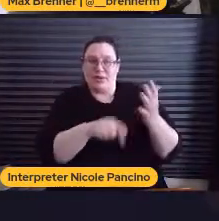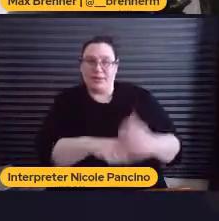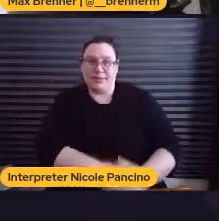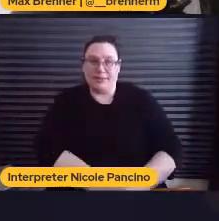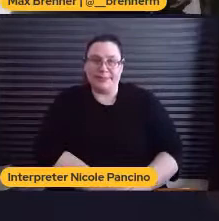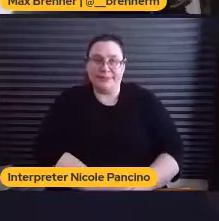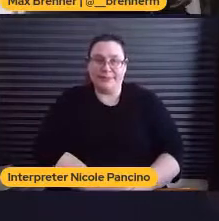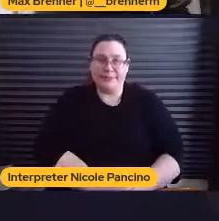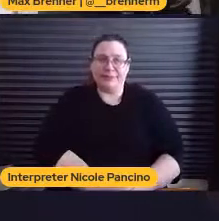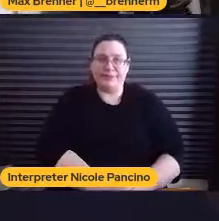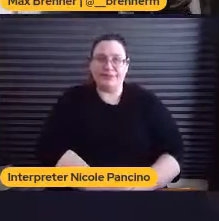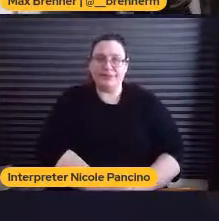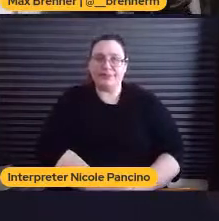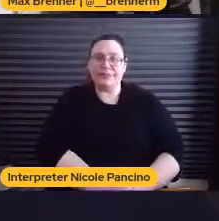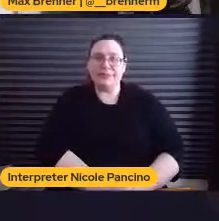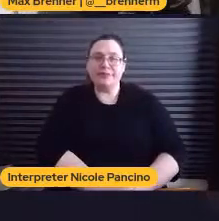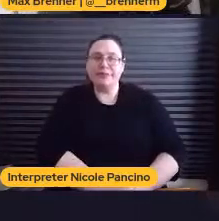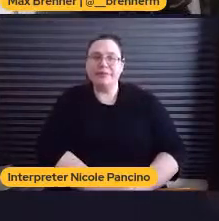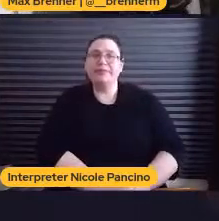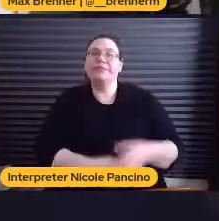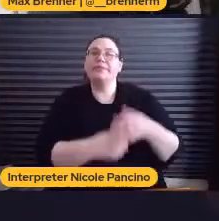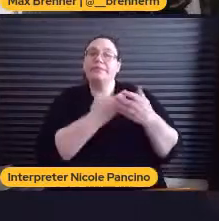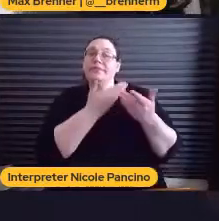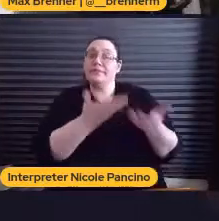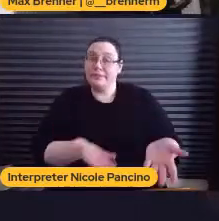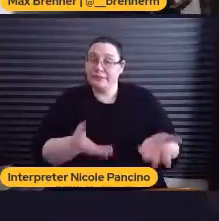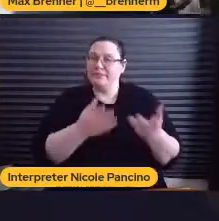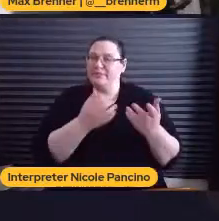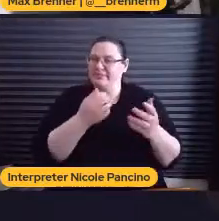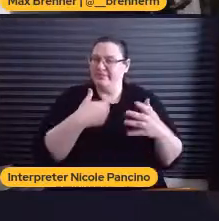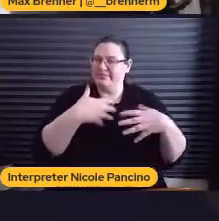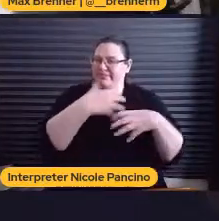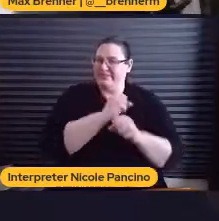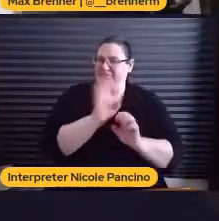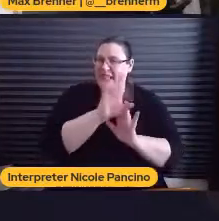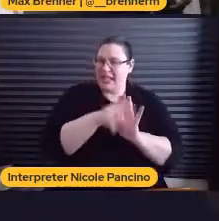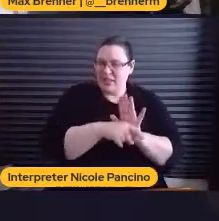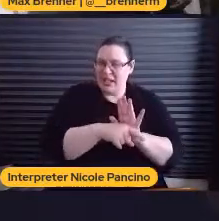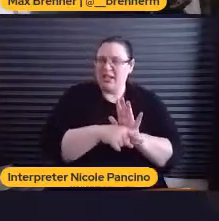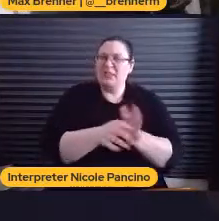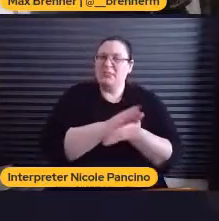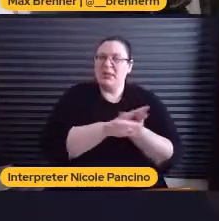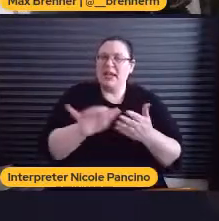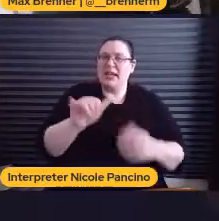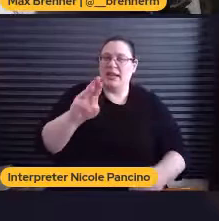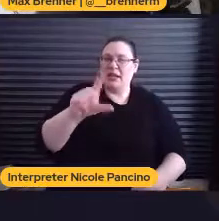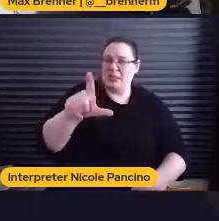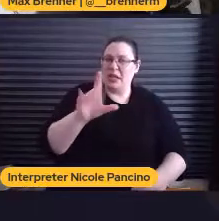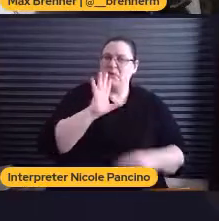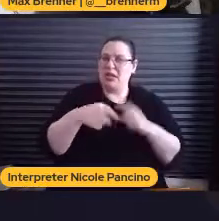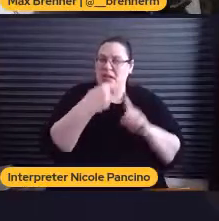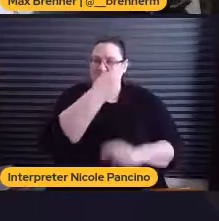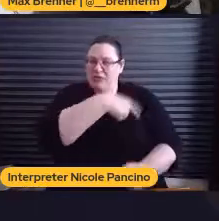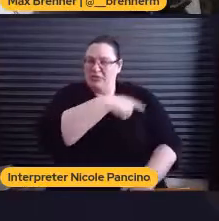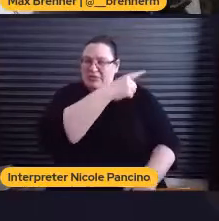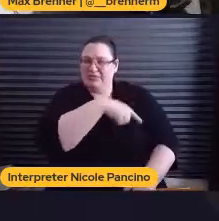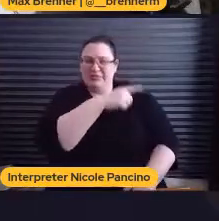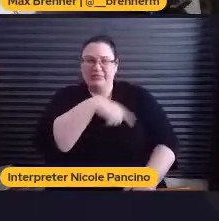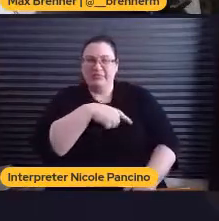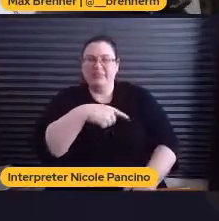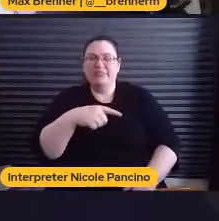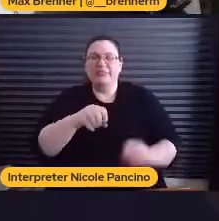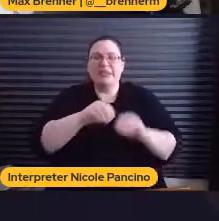so having a look at where we come from, so that's pretty much like the plain YAML manifest that I was talking about. In this example, it's a